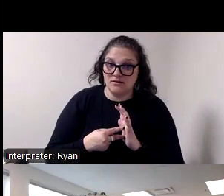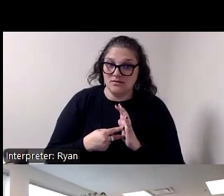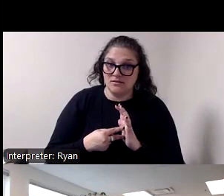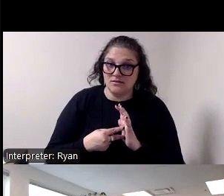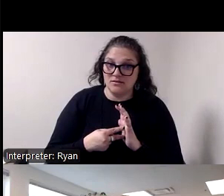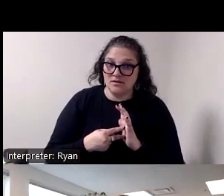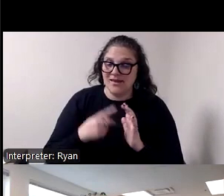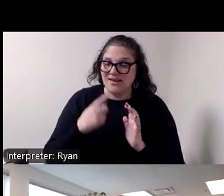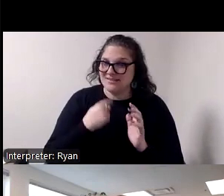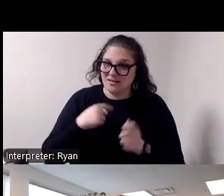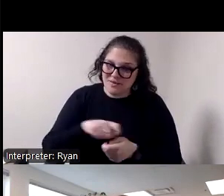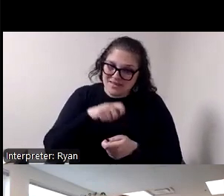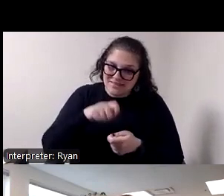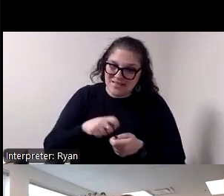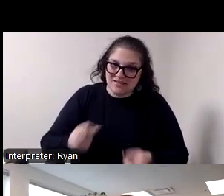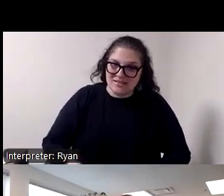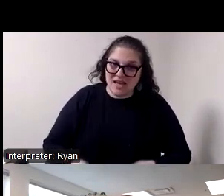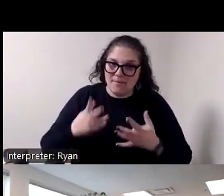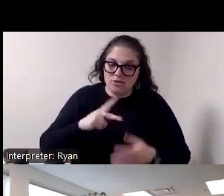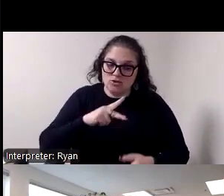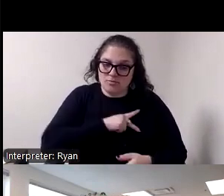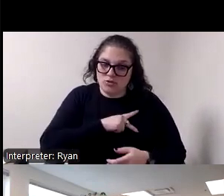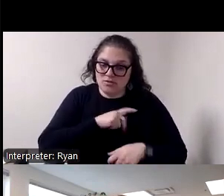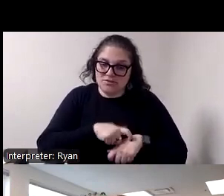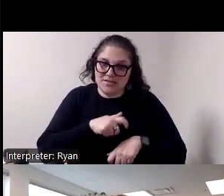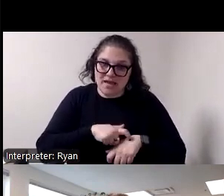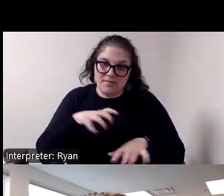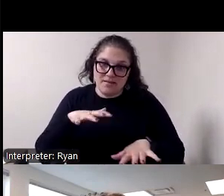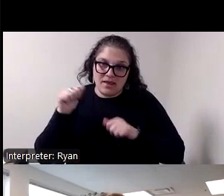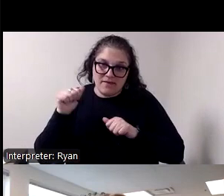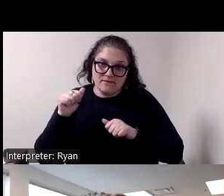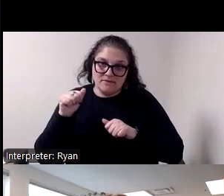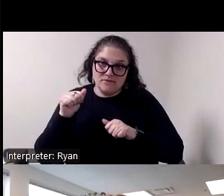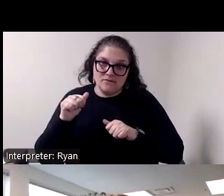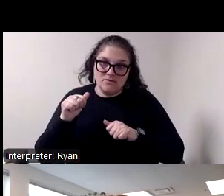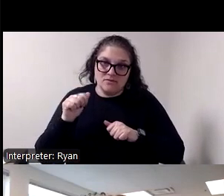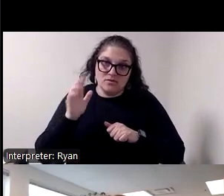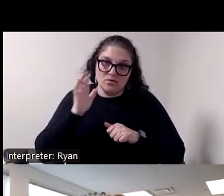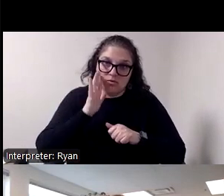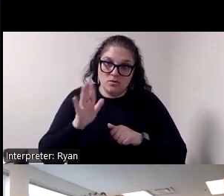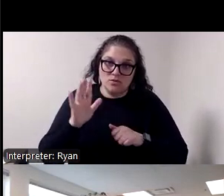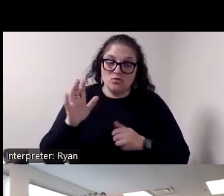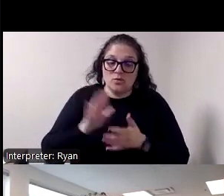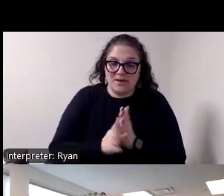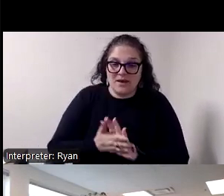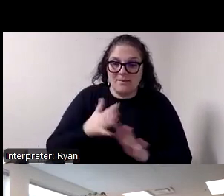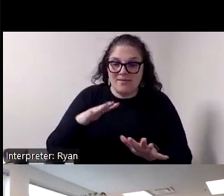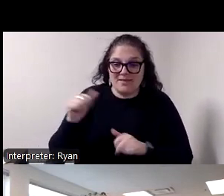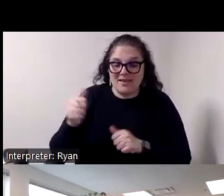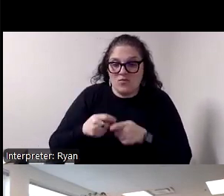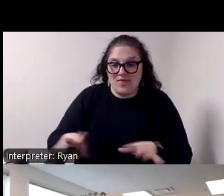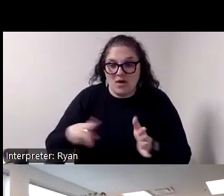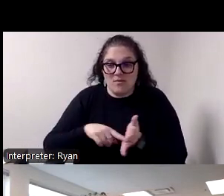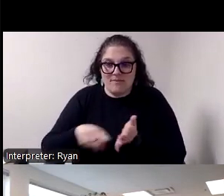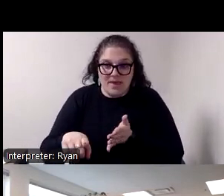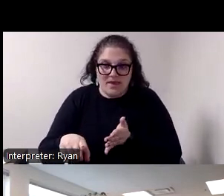me the exact amount of personal leave that is going to default into leave without pay. Now, I know